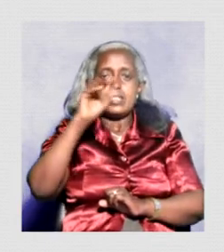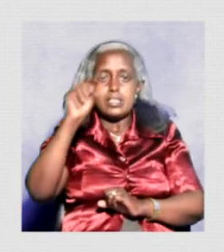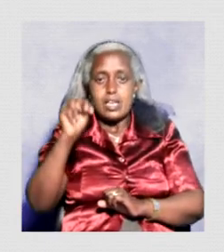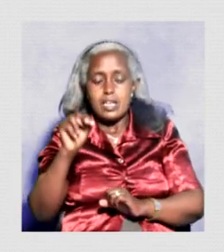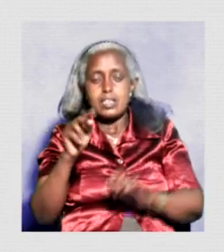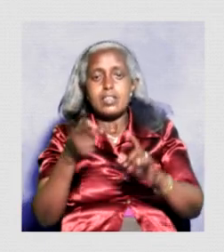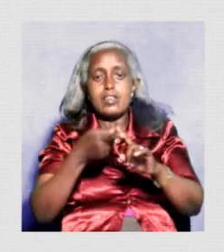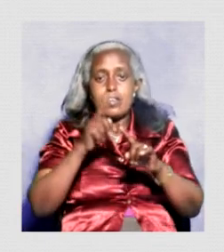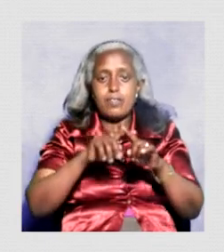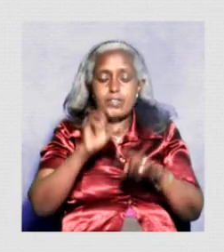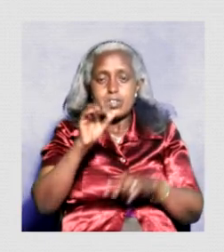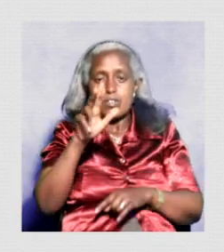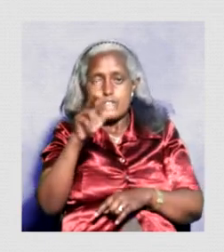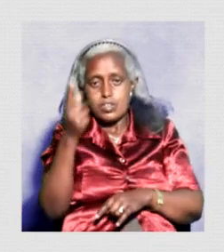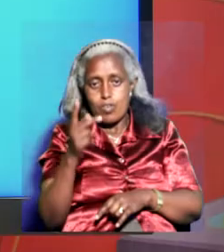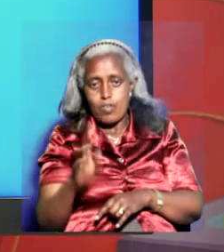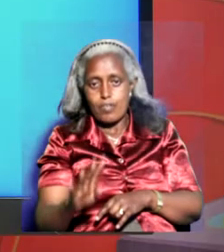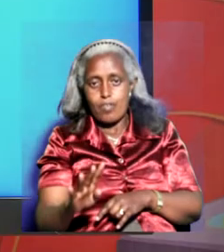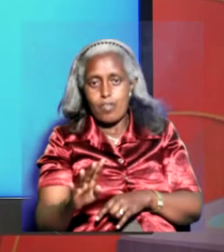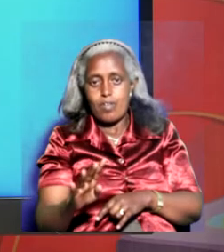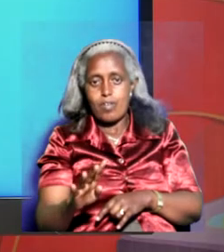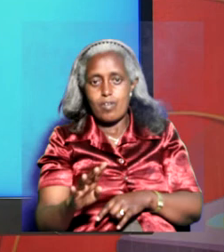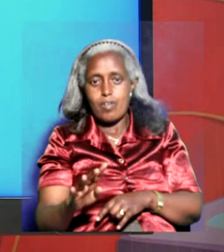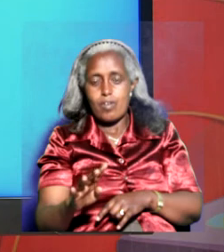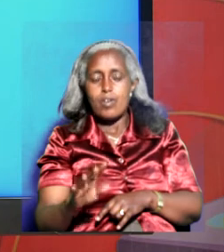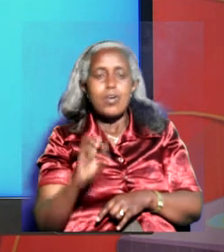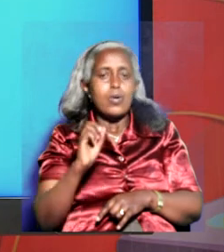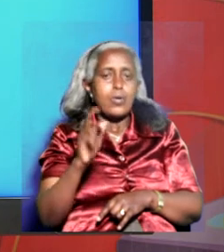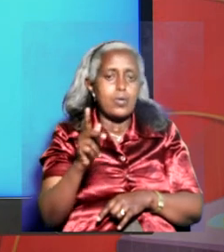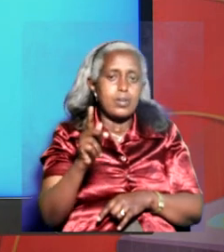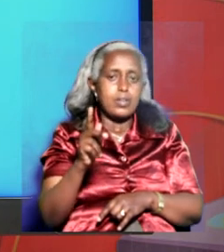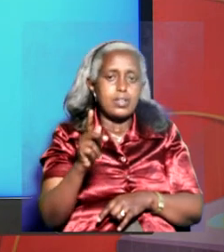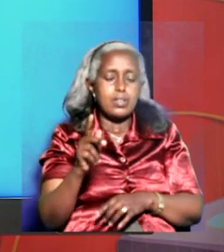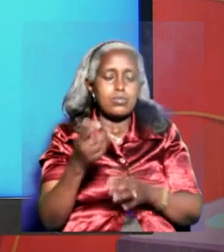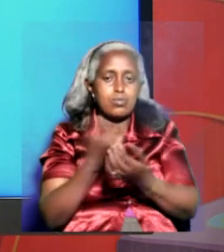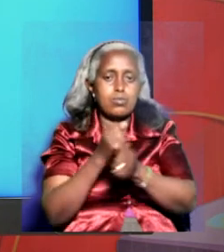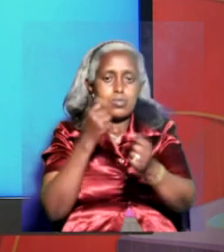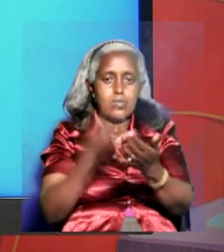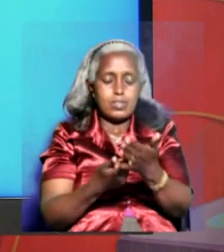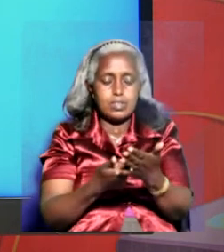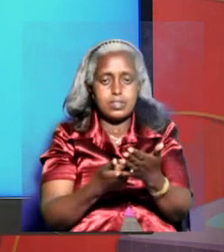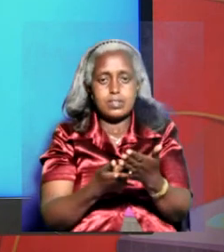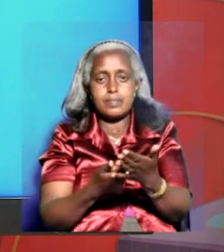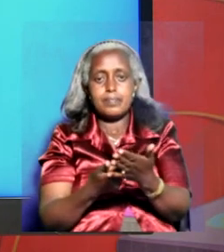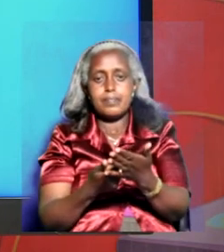of 3/4. Okay, to solve this,